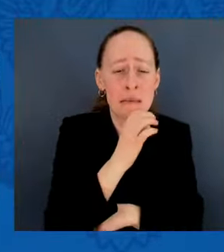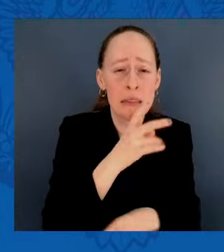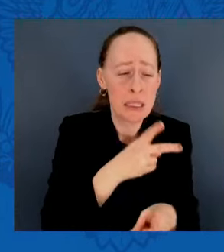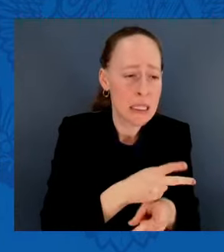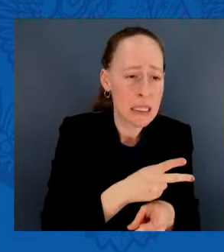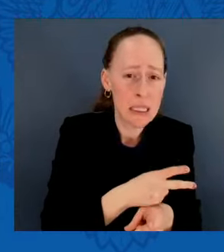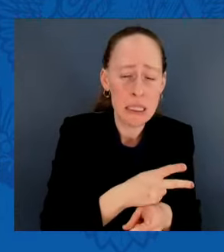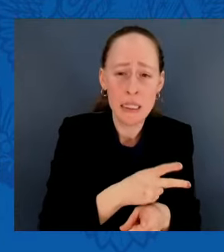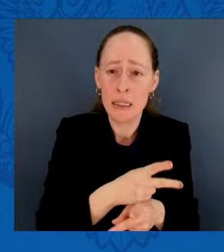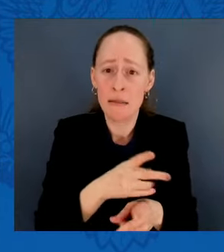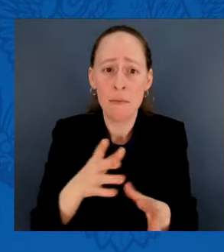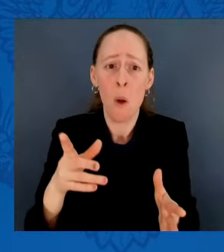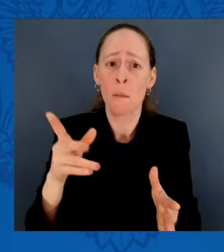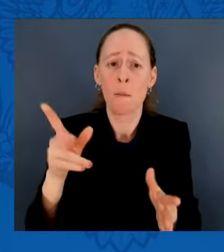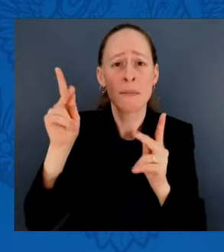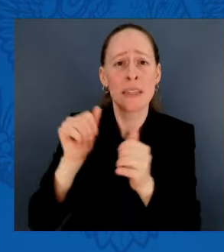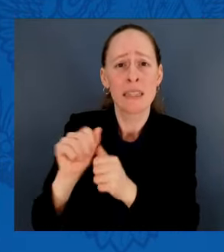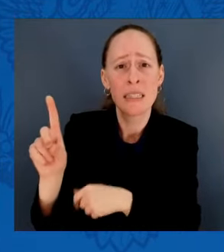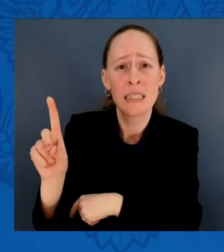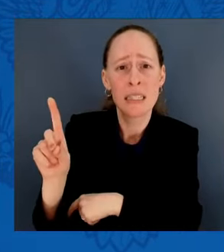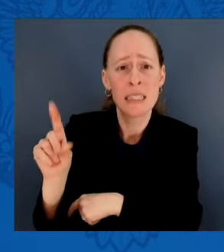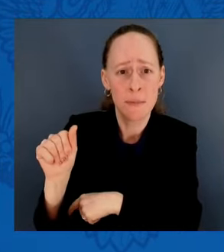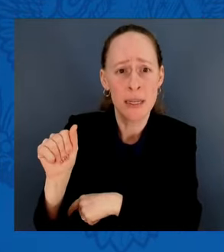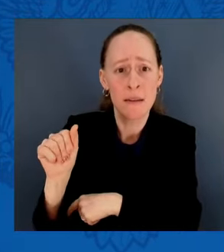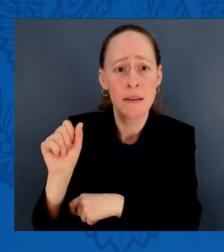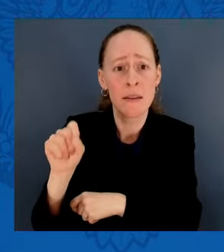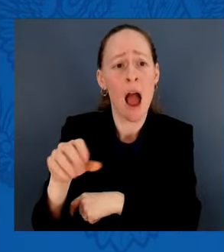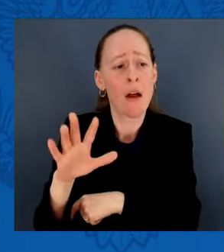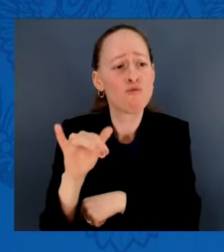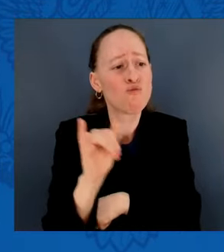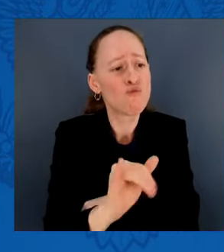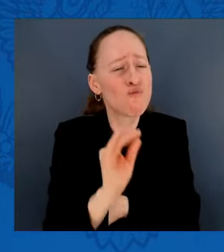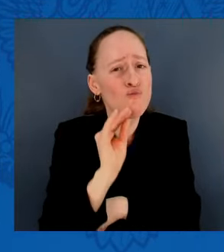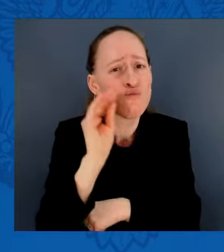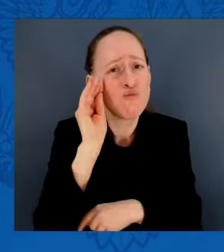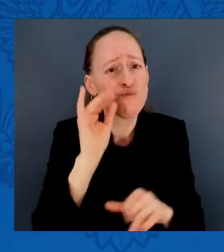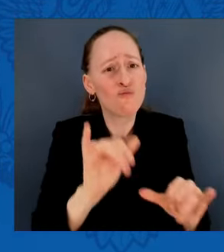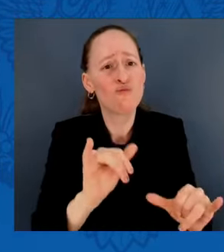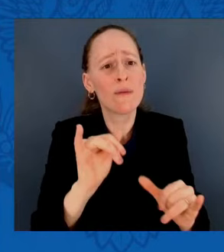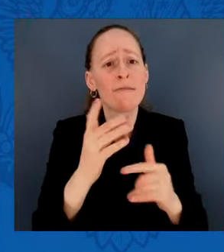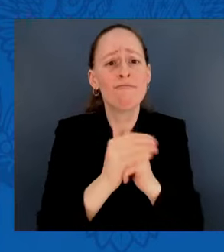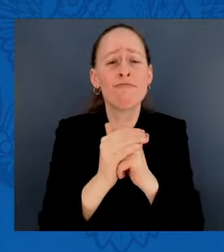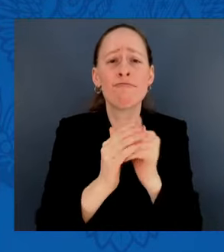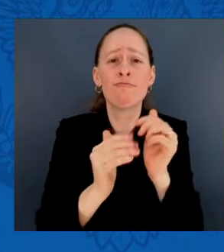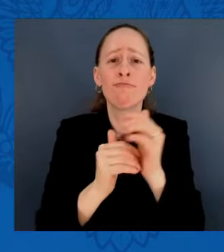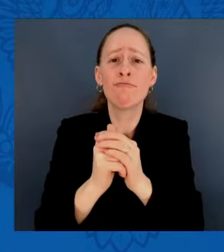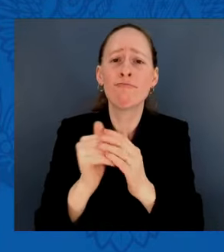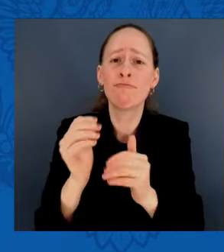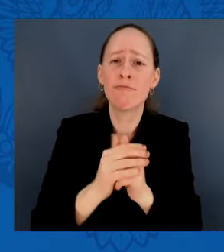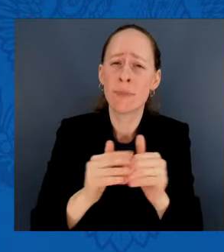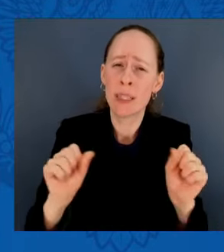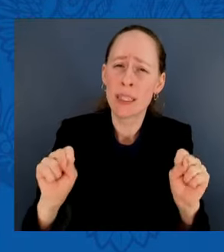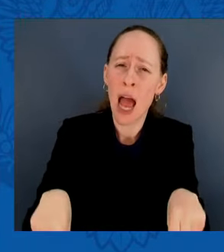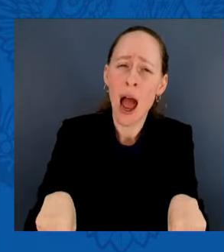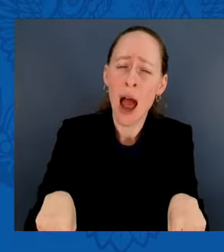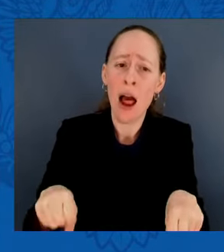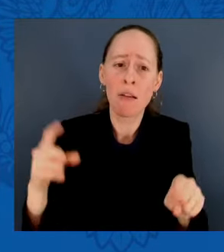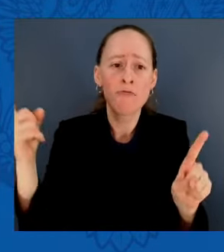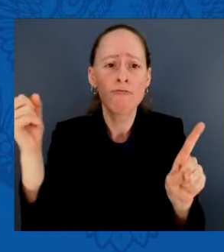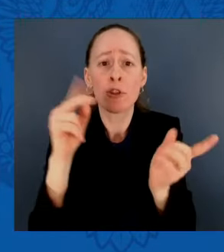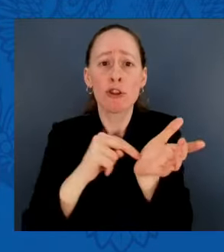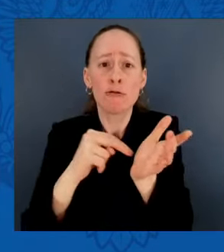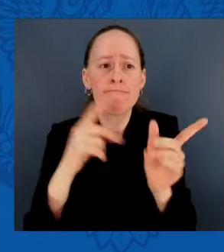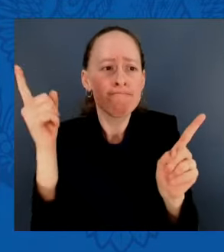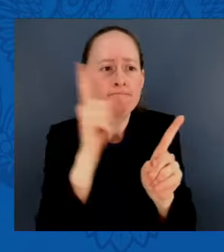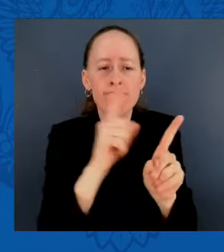family caregivers can finally get the pay they deserve. Tonight, let's all agree once again to stand